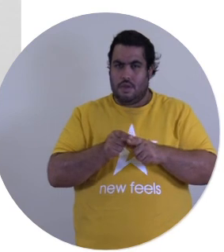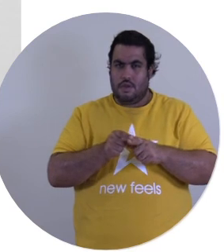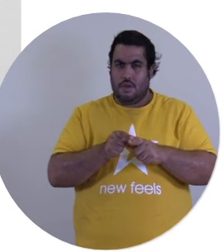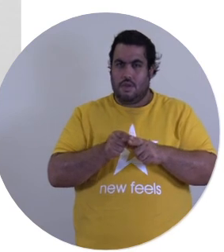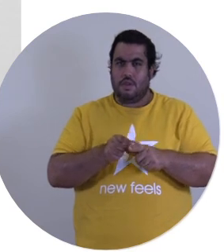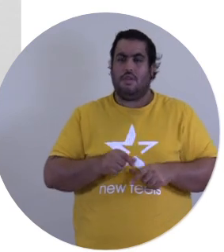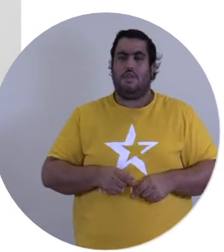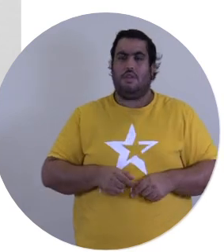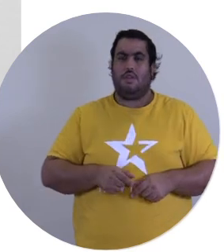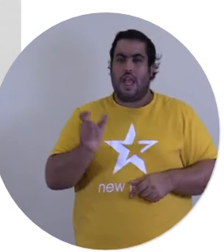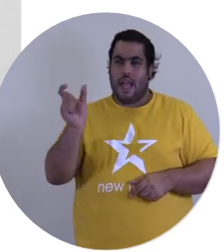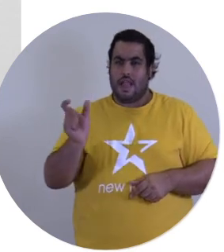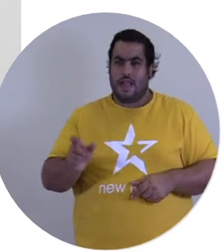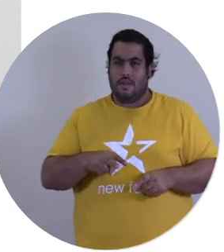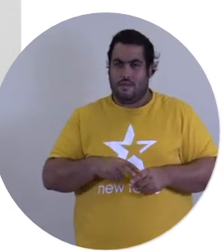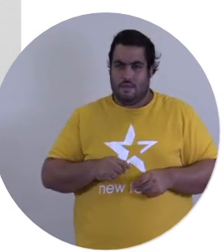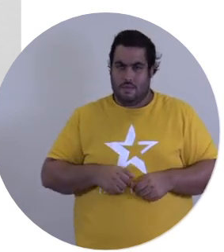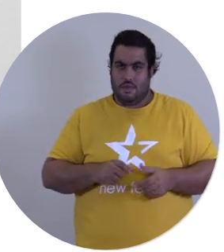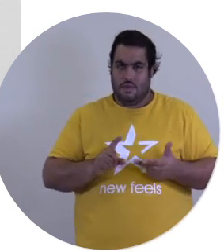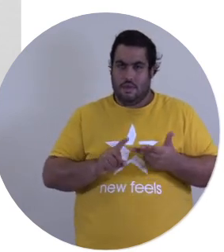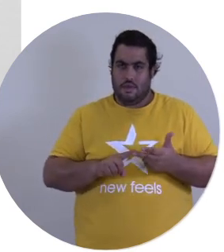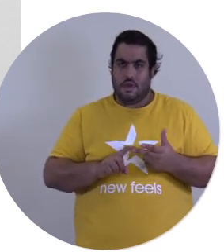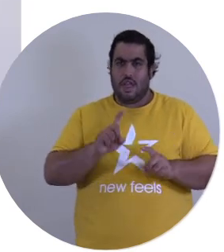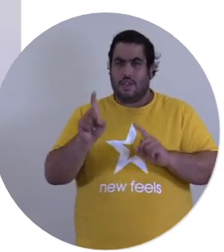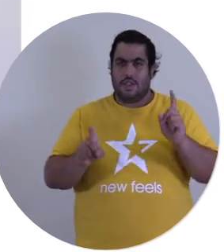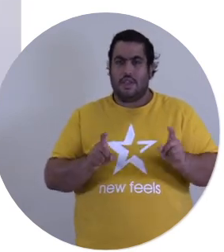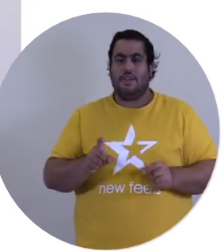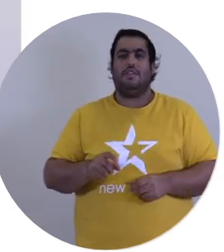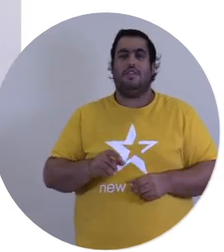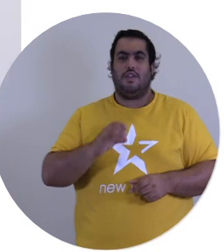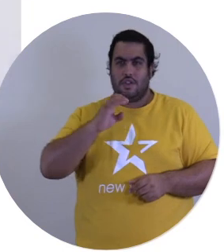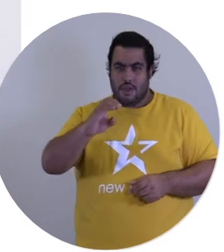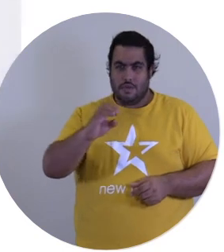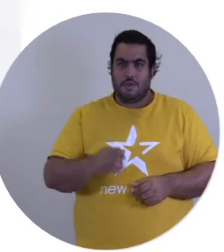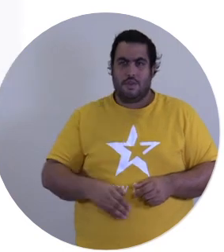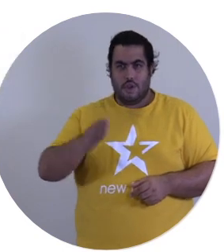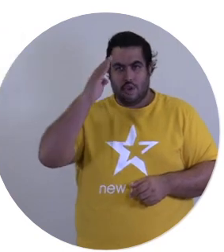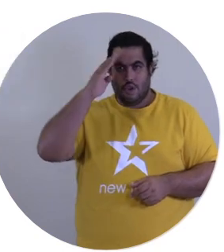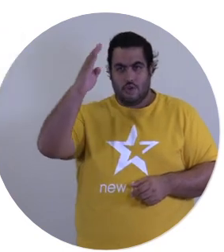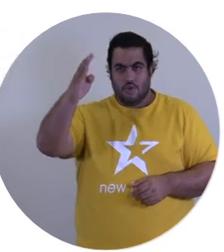sentences and answer the set book questions. Thank you for watching.